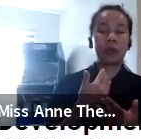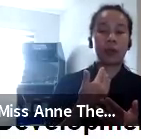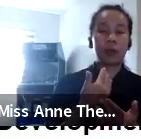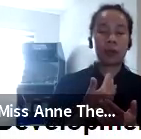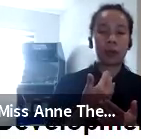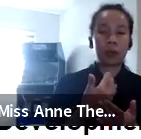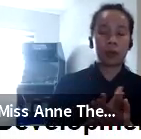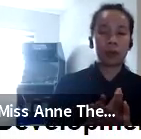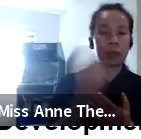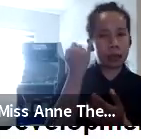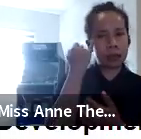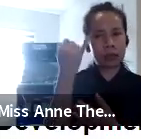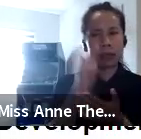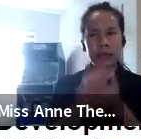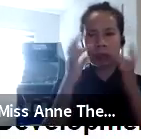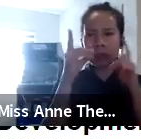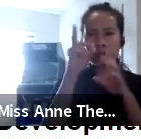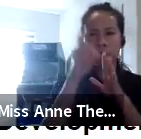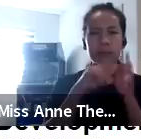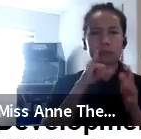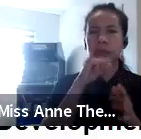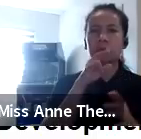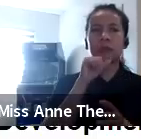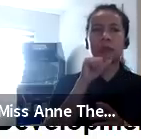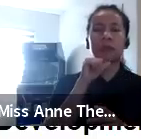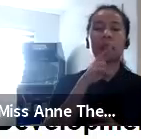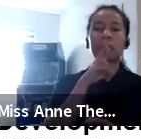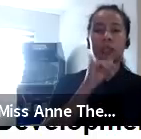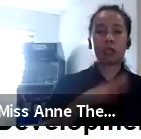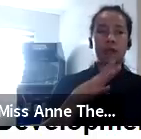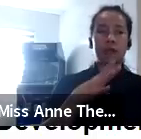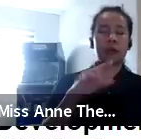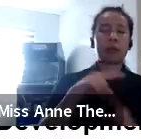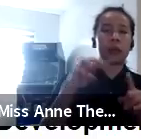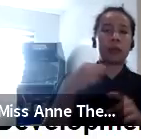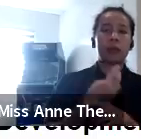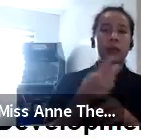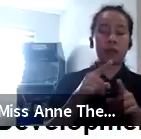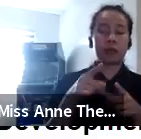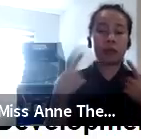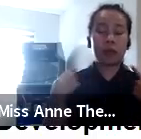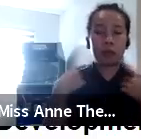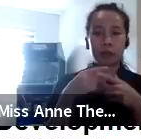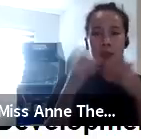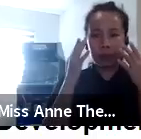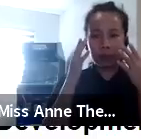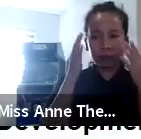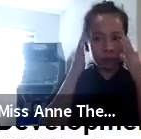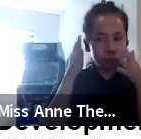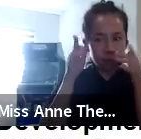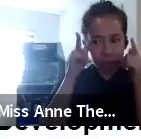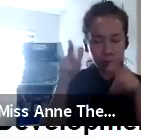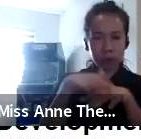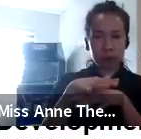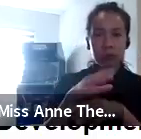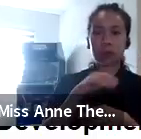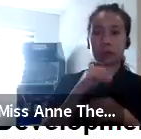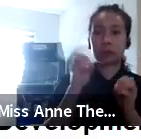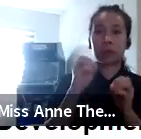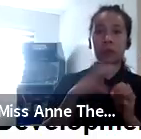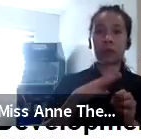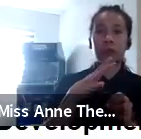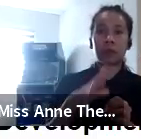education is not just formal, but we have to take care of the non-formal side of education as well, looking into